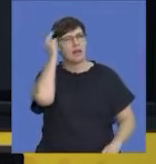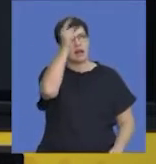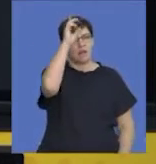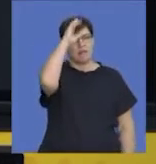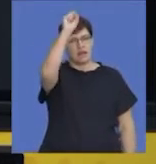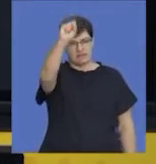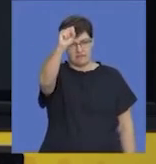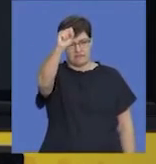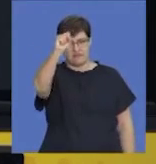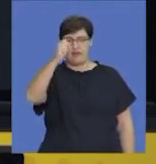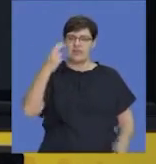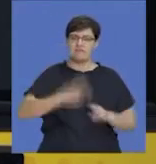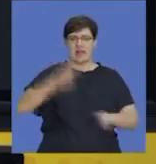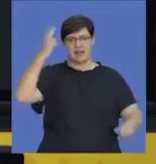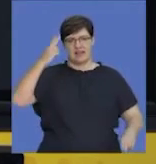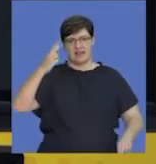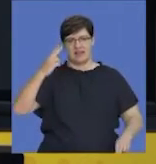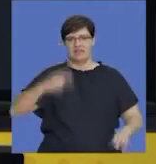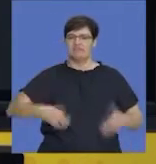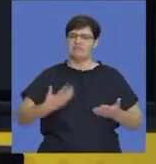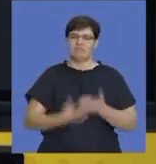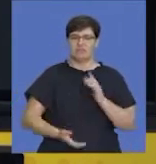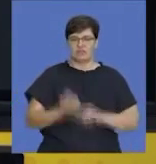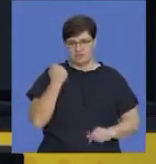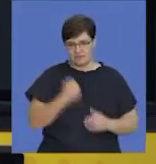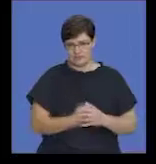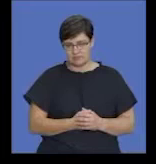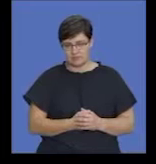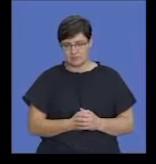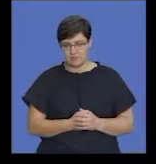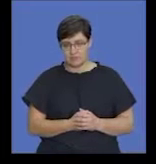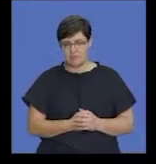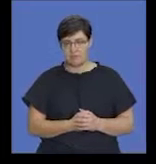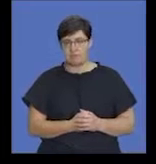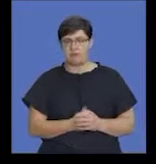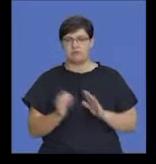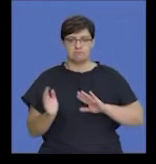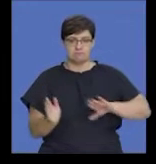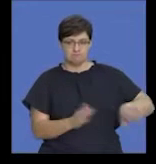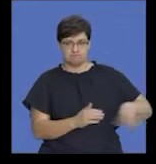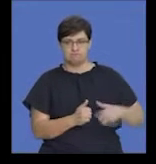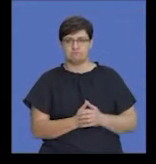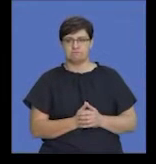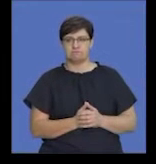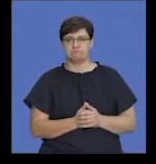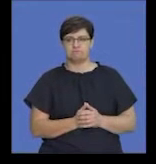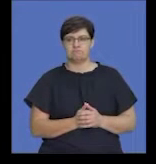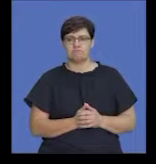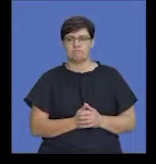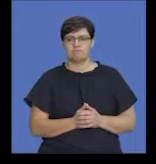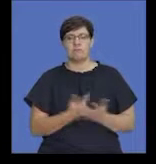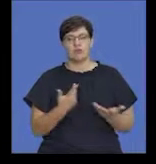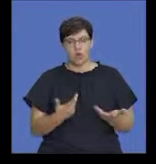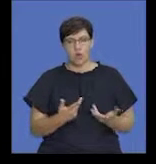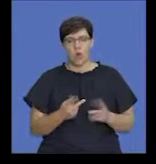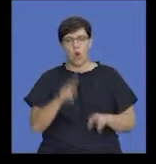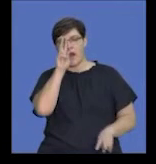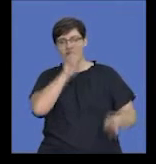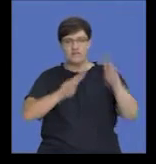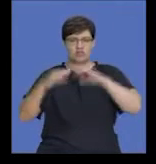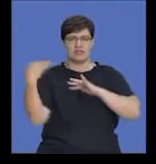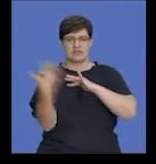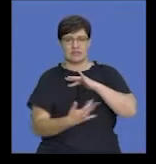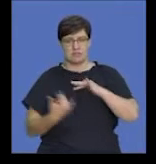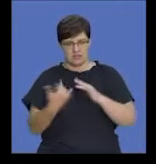and naturally, finally, achieving it. So let's move on from there. We're going to go into the